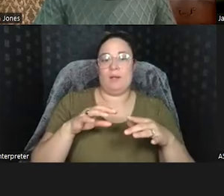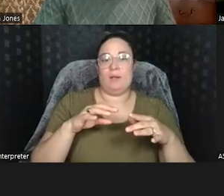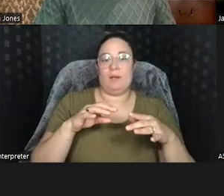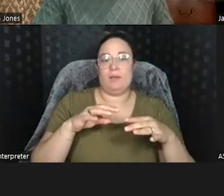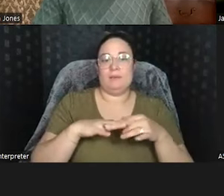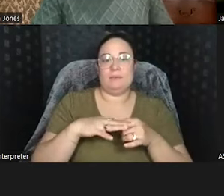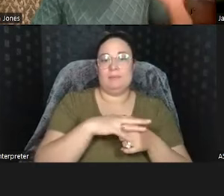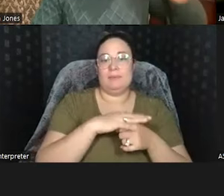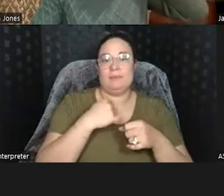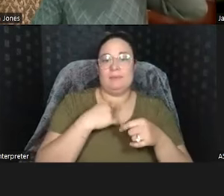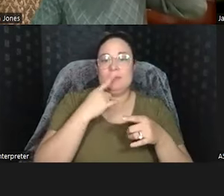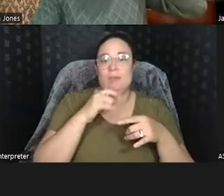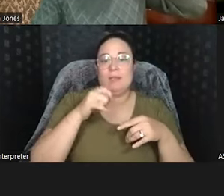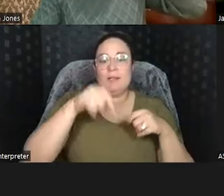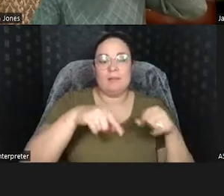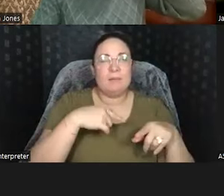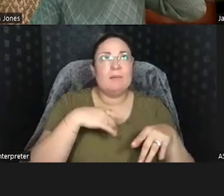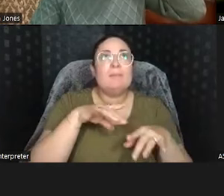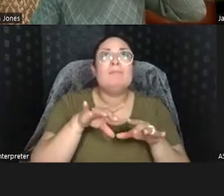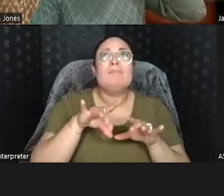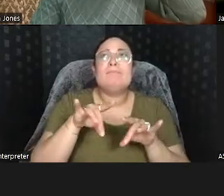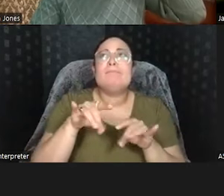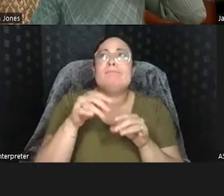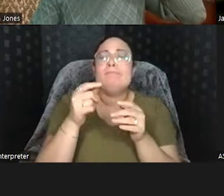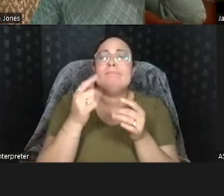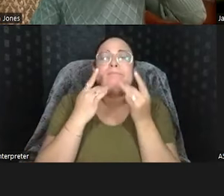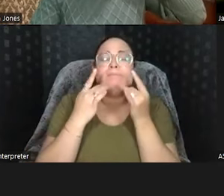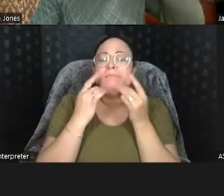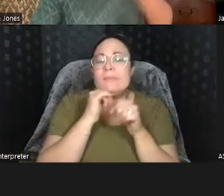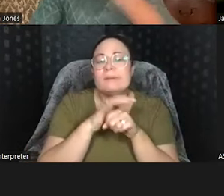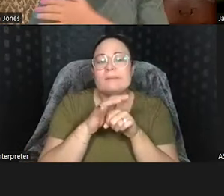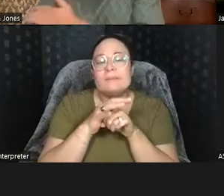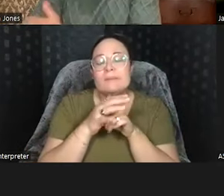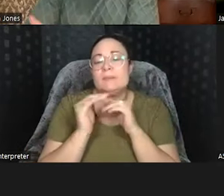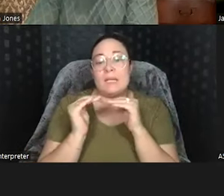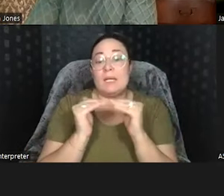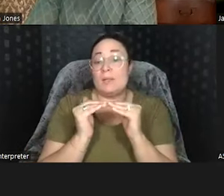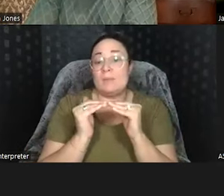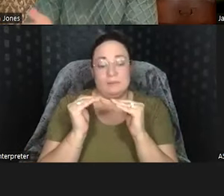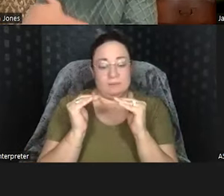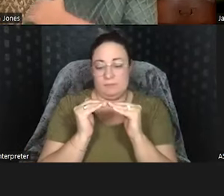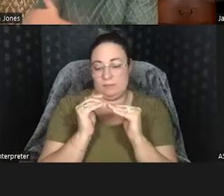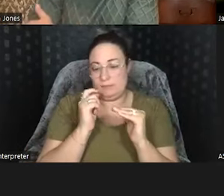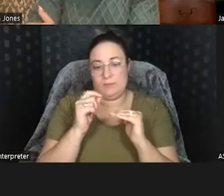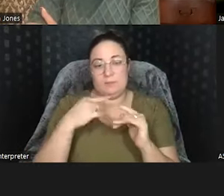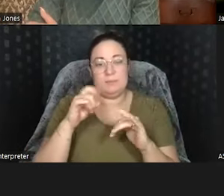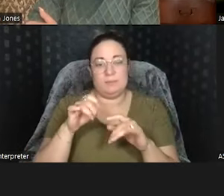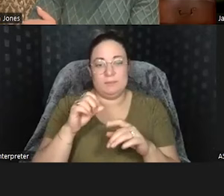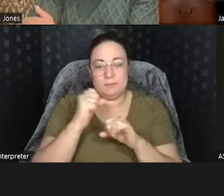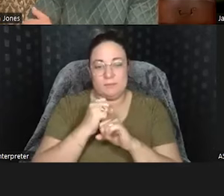from the table. And so the reality is, equity is what we must be fighting for more